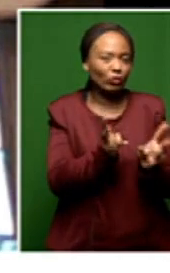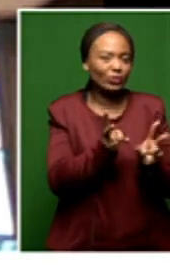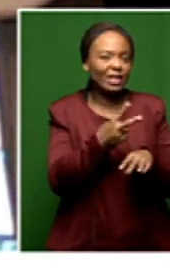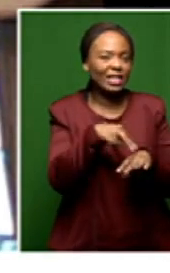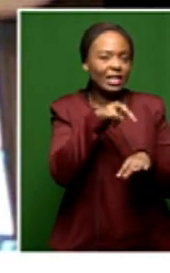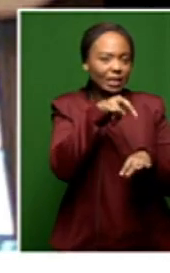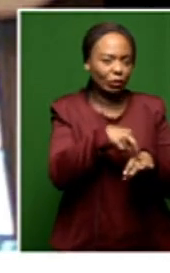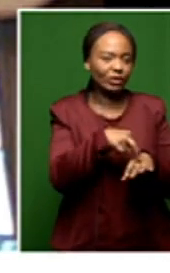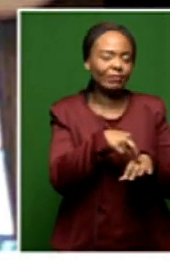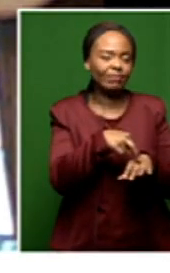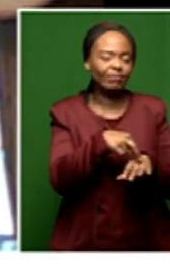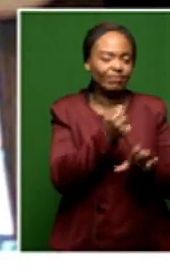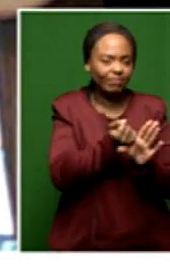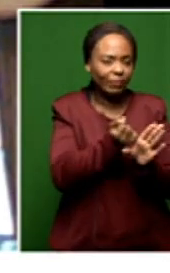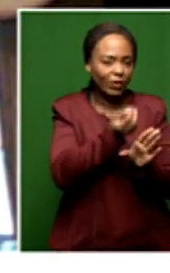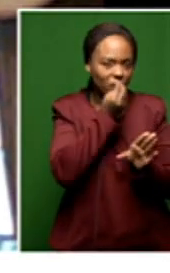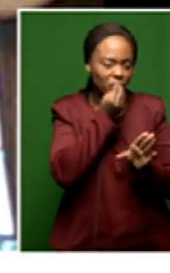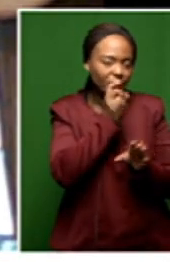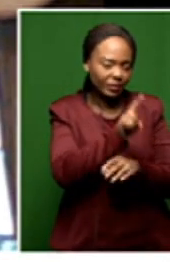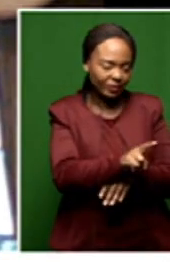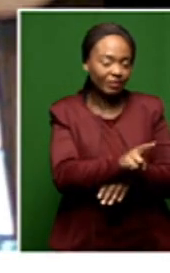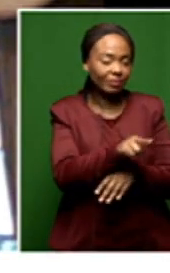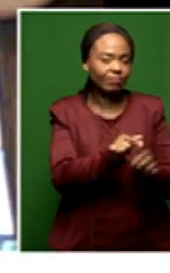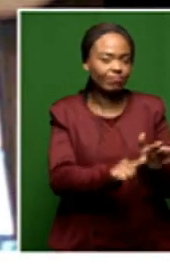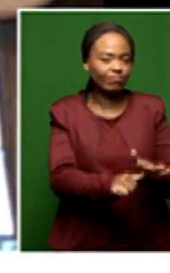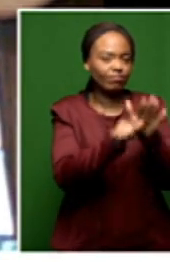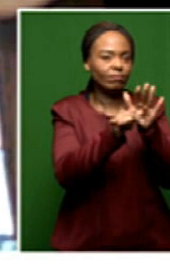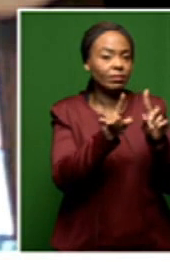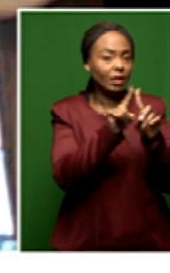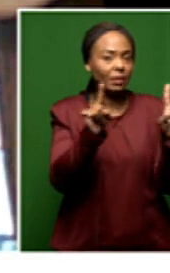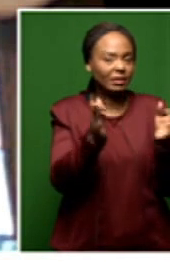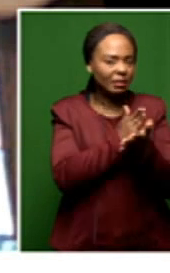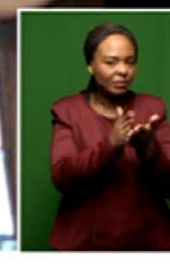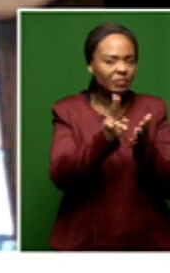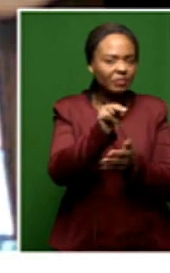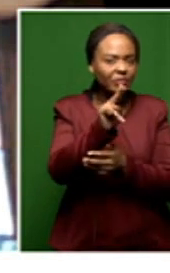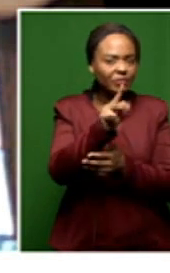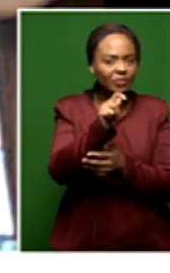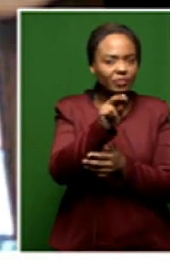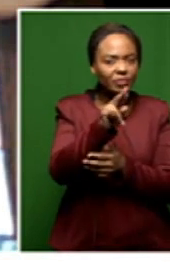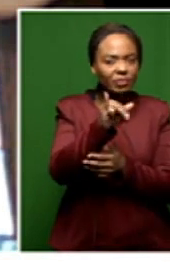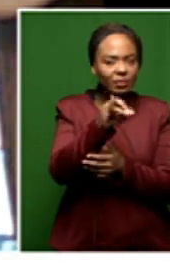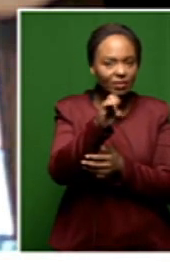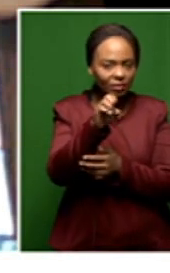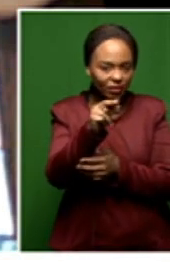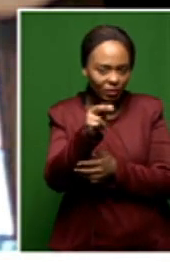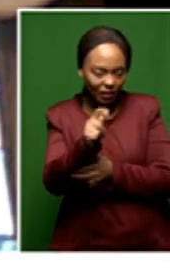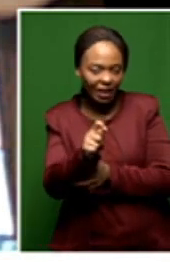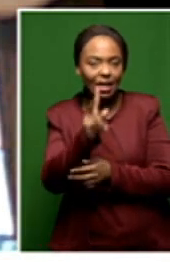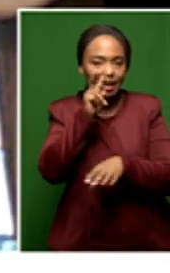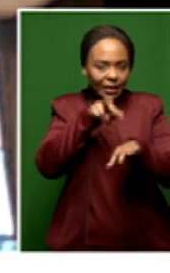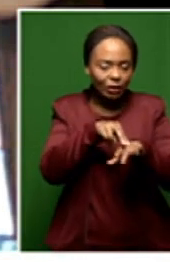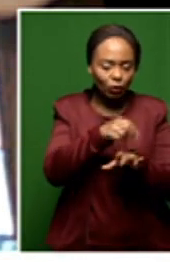raw food movement as well. But interestingly, there are some nutrients that actually benefit from being cooked. They